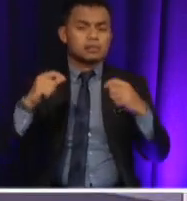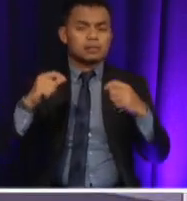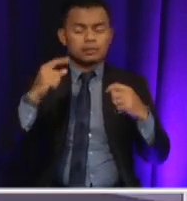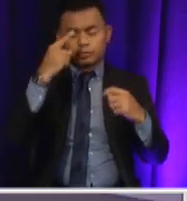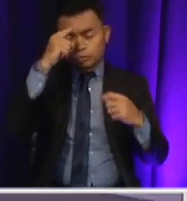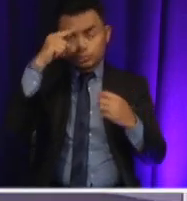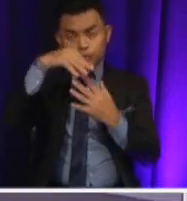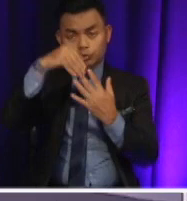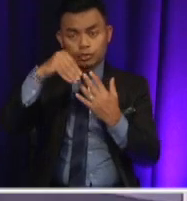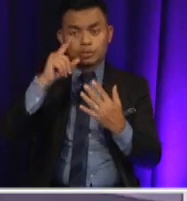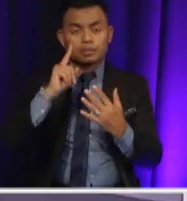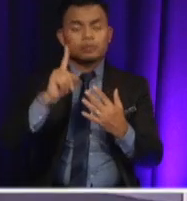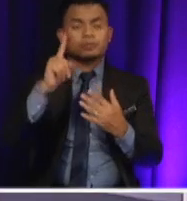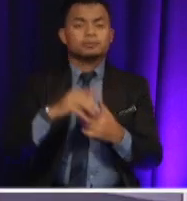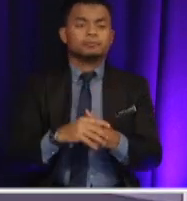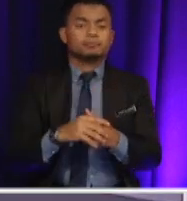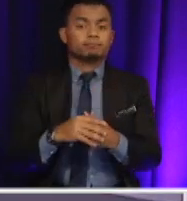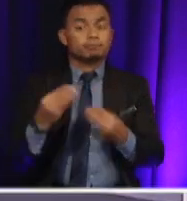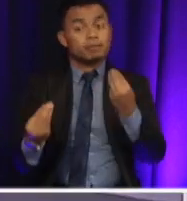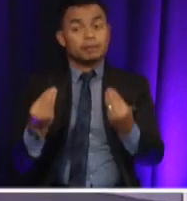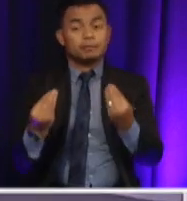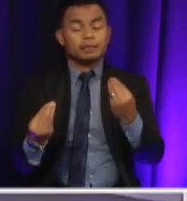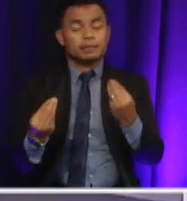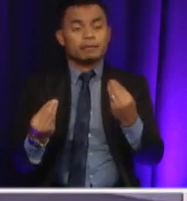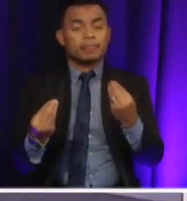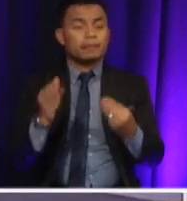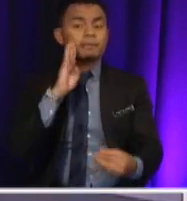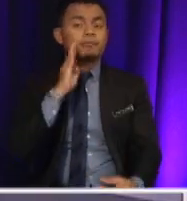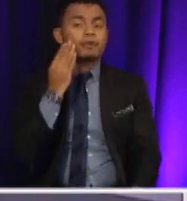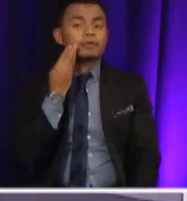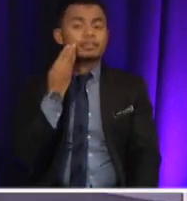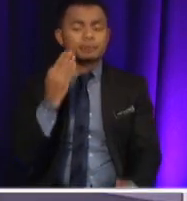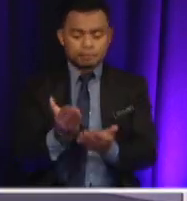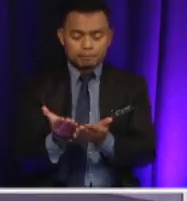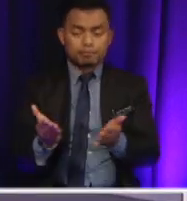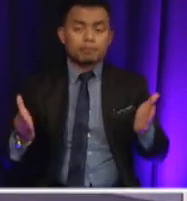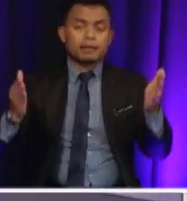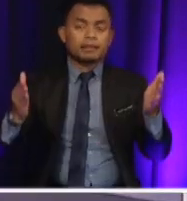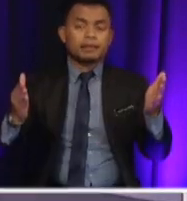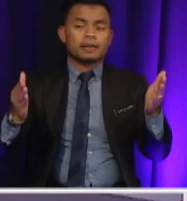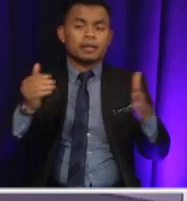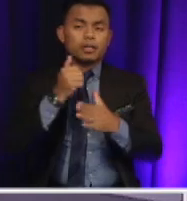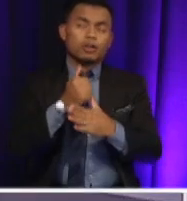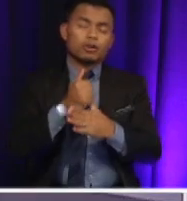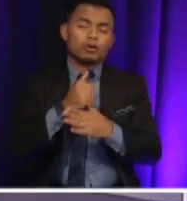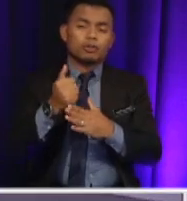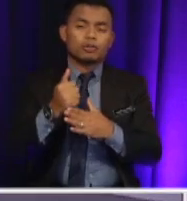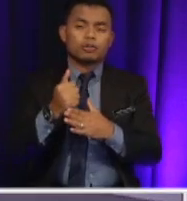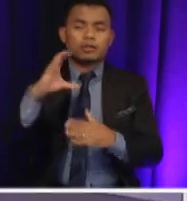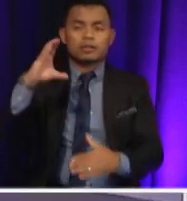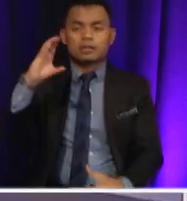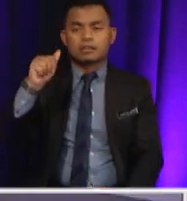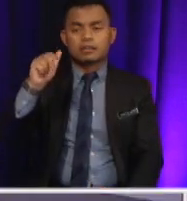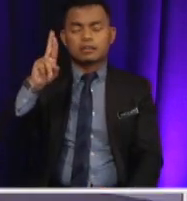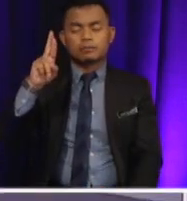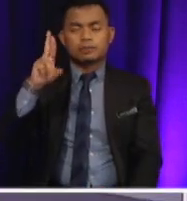okay? Choose one item, maybe the porridge pan or the carburetor, the sellotape,